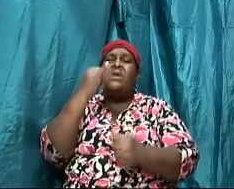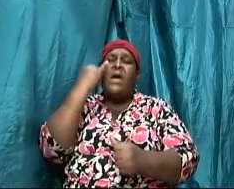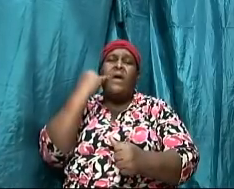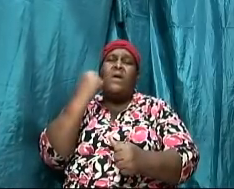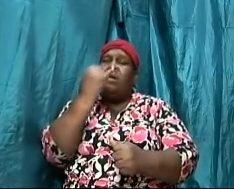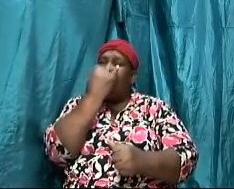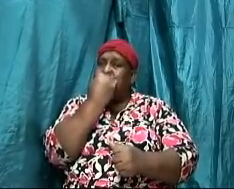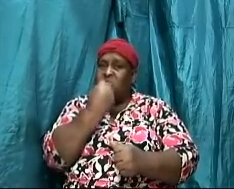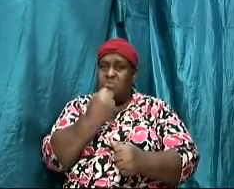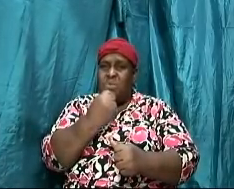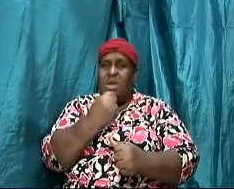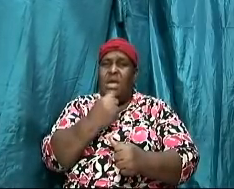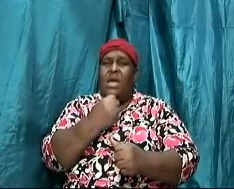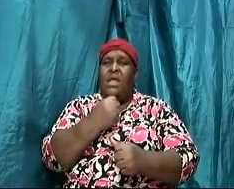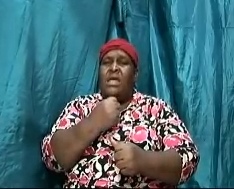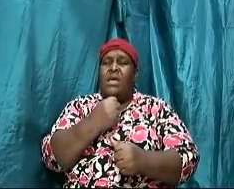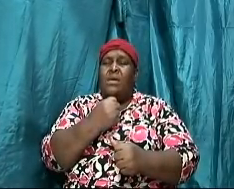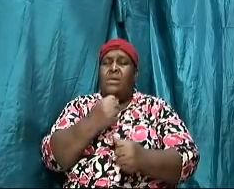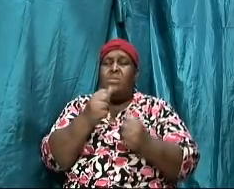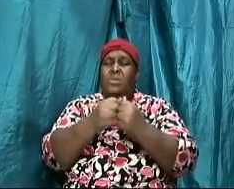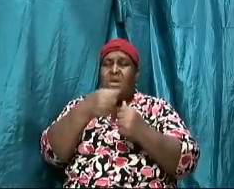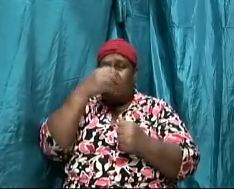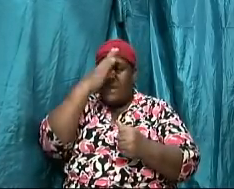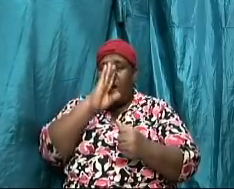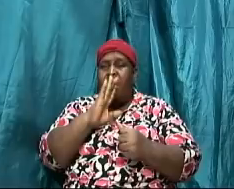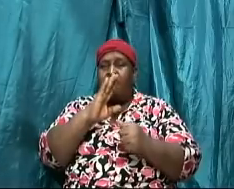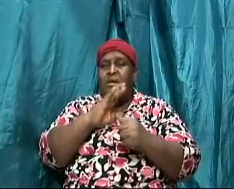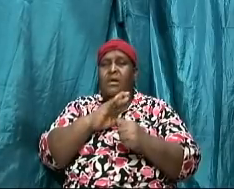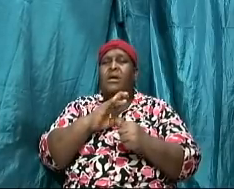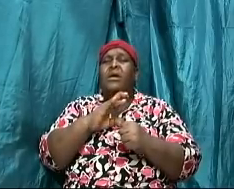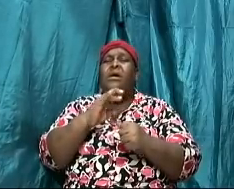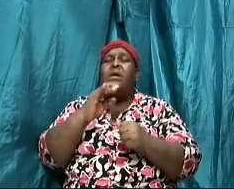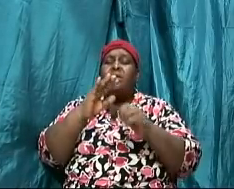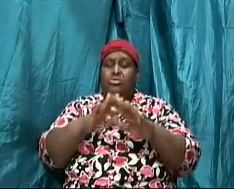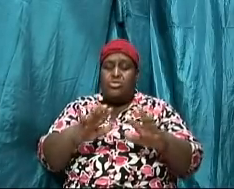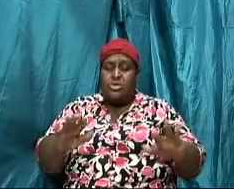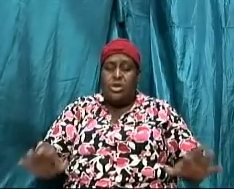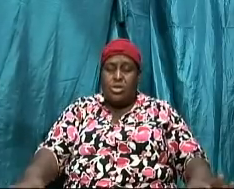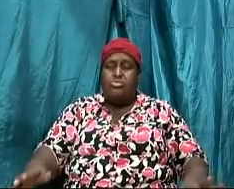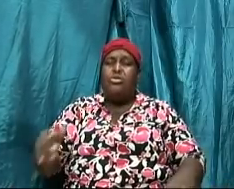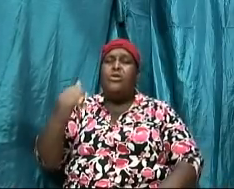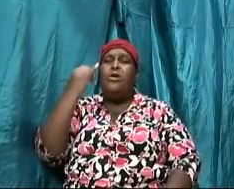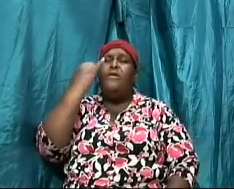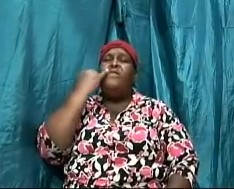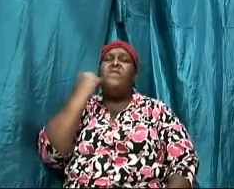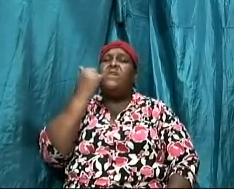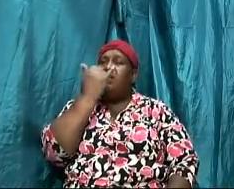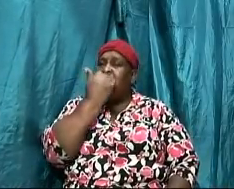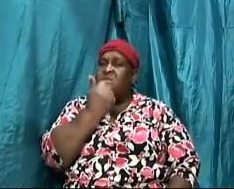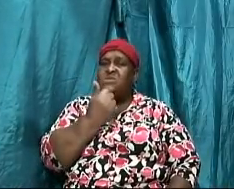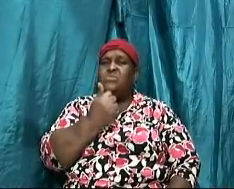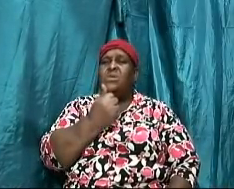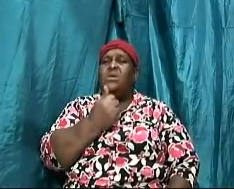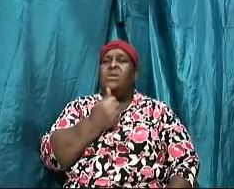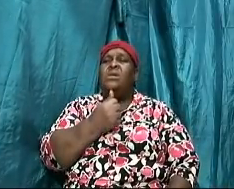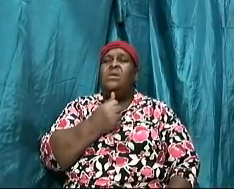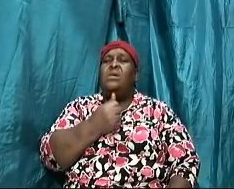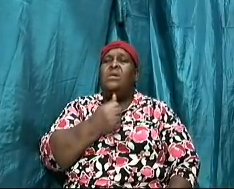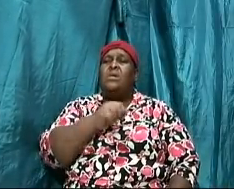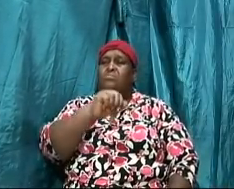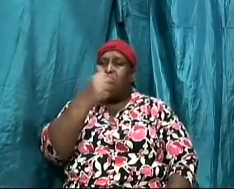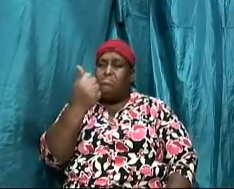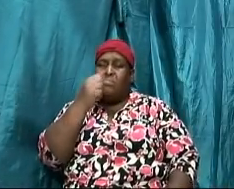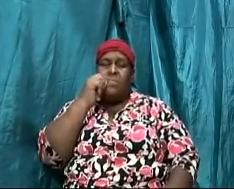and with God, or with the children of Israel and God's people. So the Ten Commandments is a special